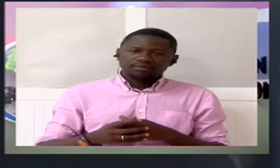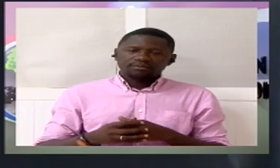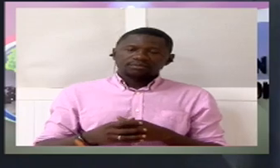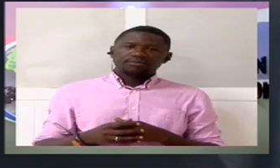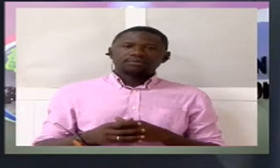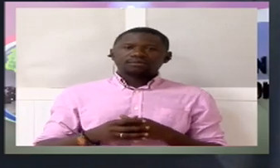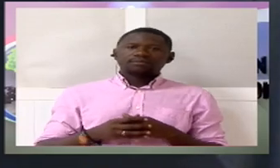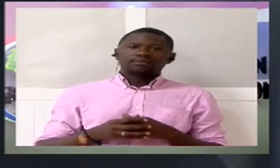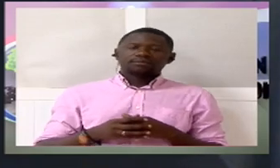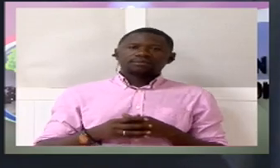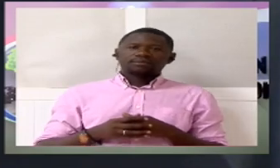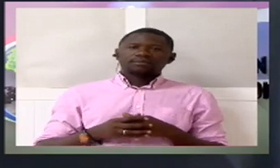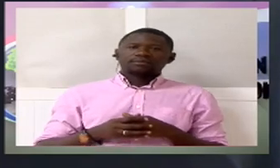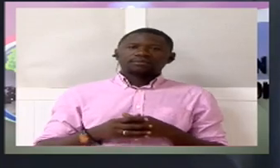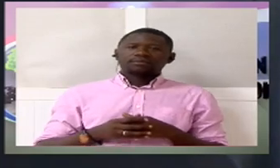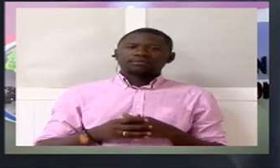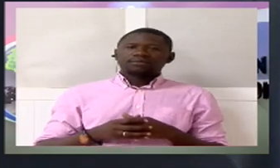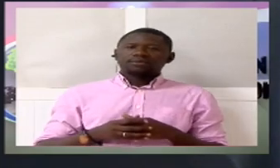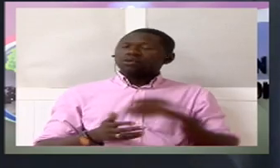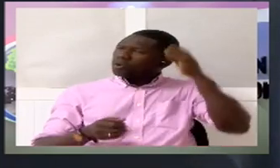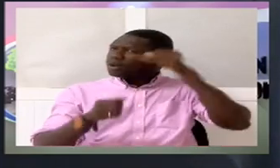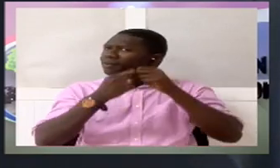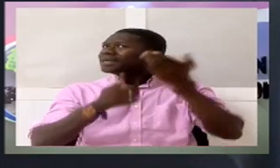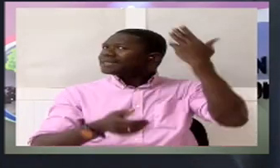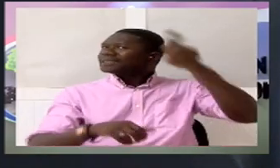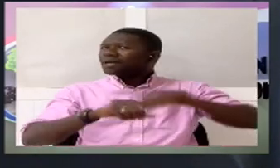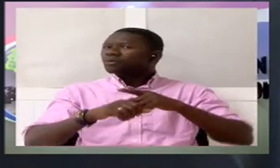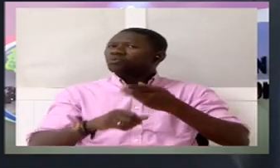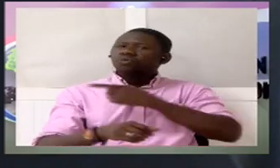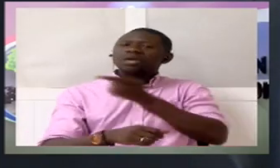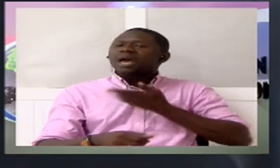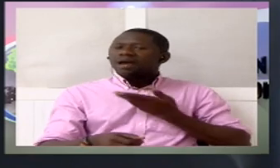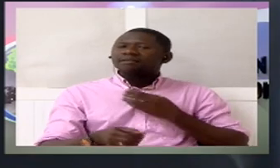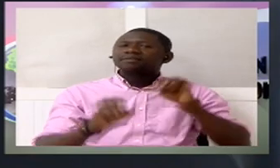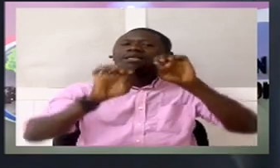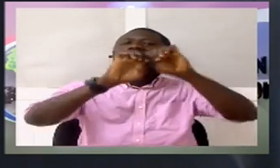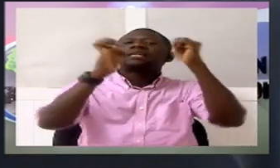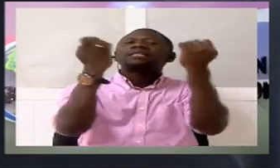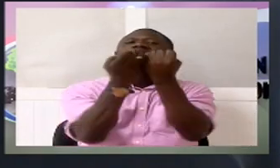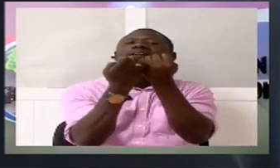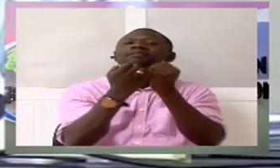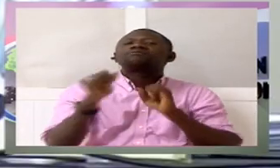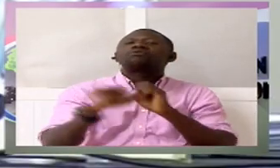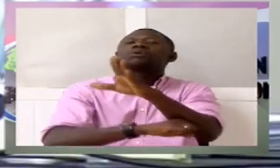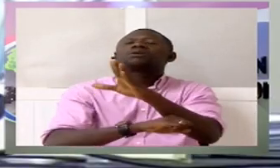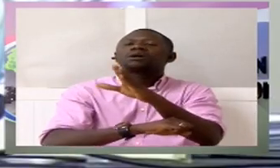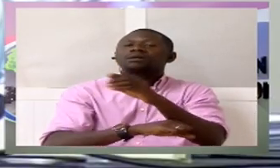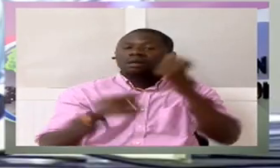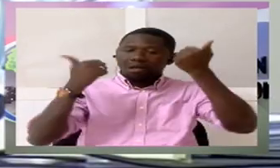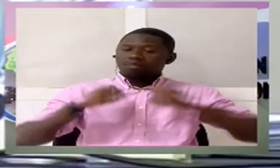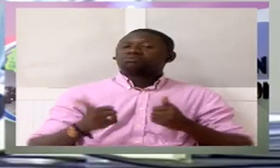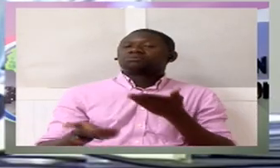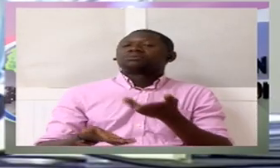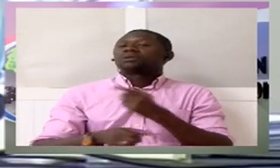Yala utumo executive order lebeja. That time we had executive order in existence. And